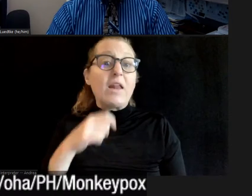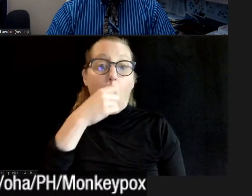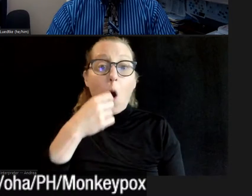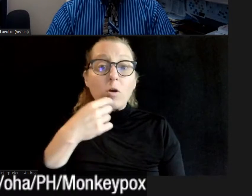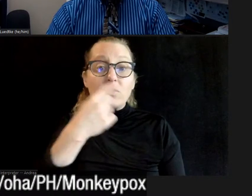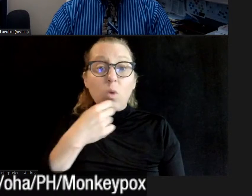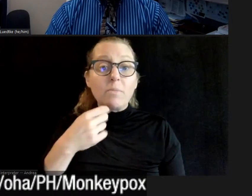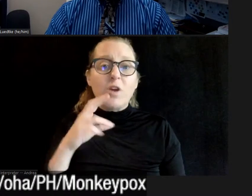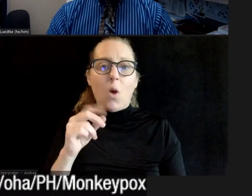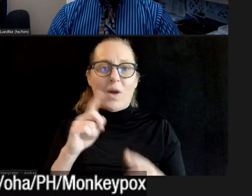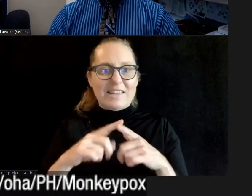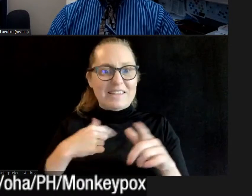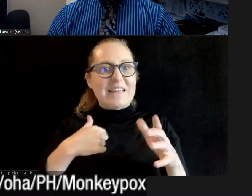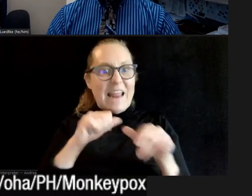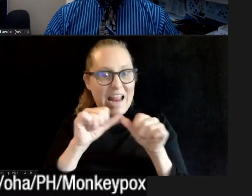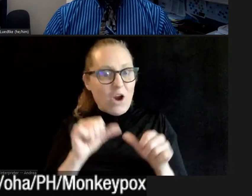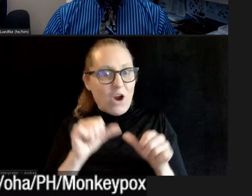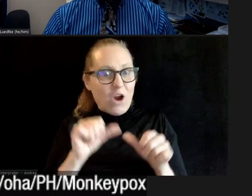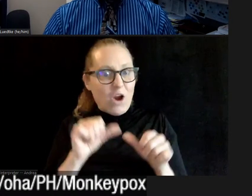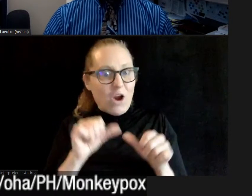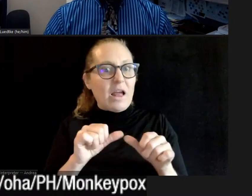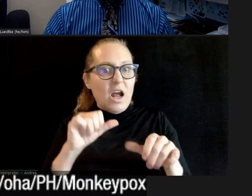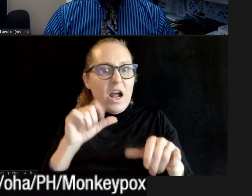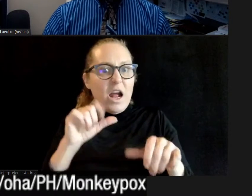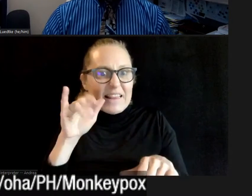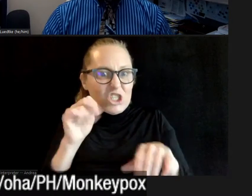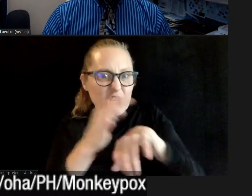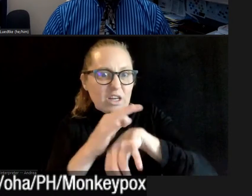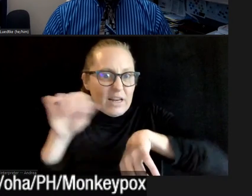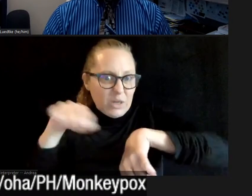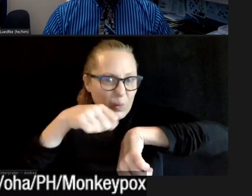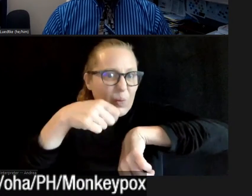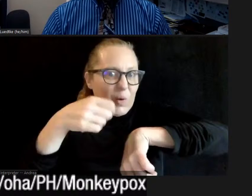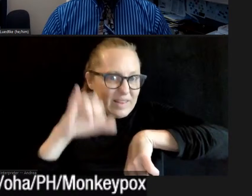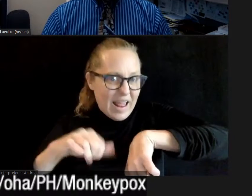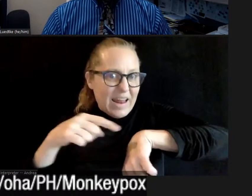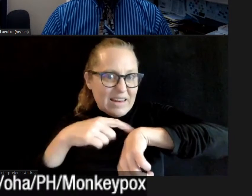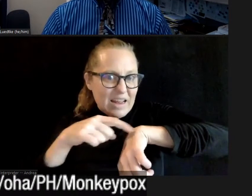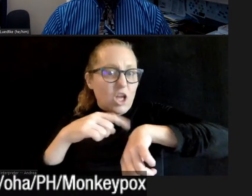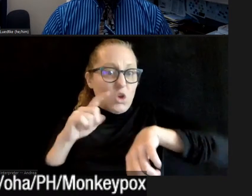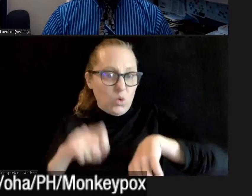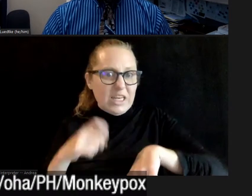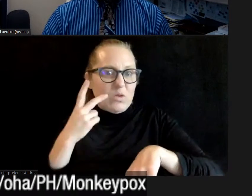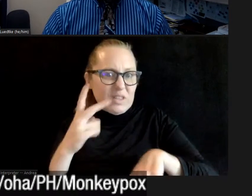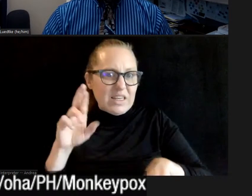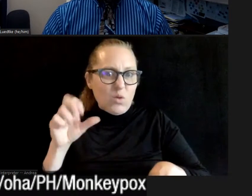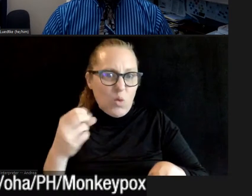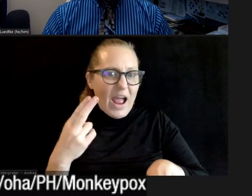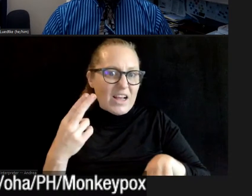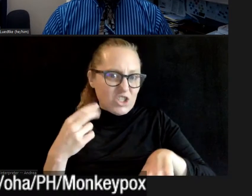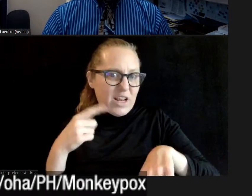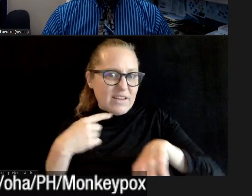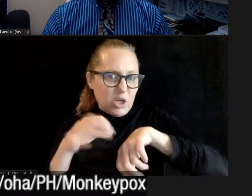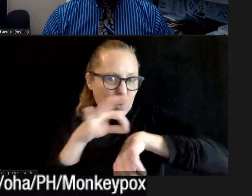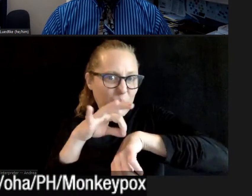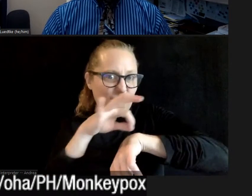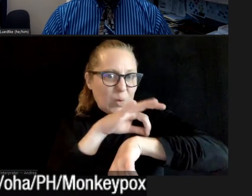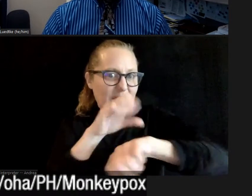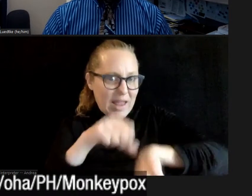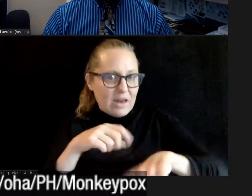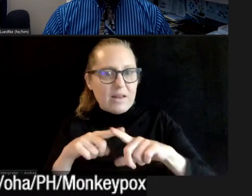swab of the lesions. So someone needs to have symptoms with the rash in order to be able to swab those lesions and send into the